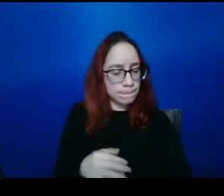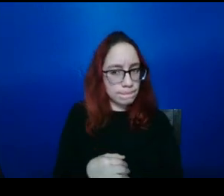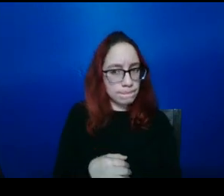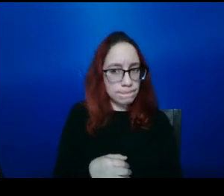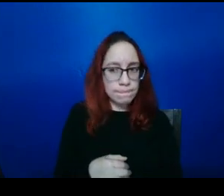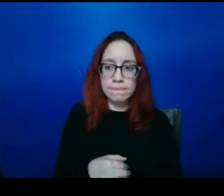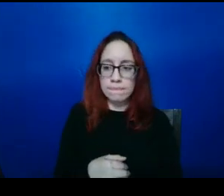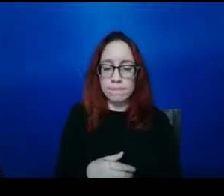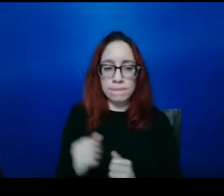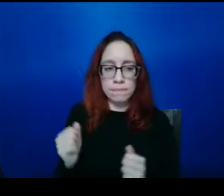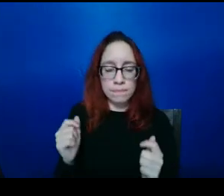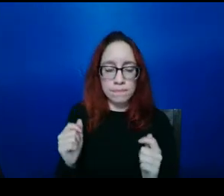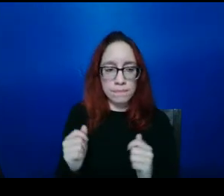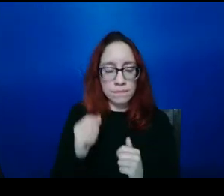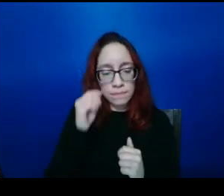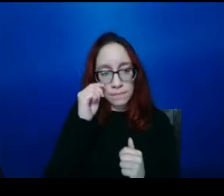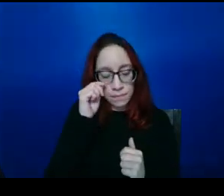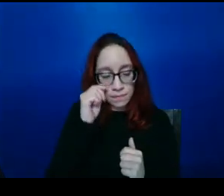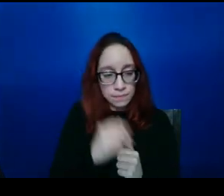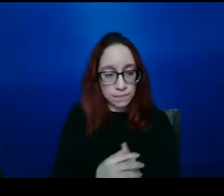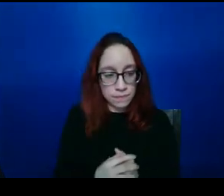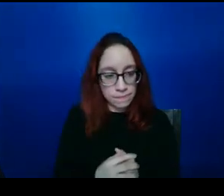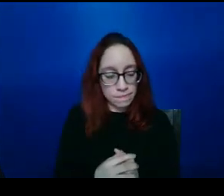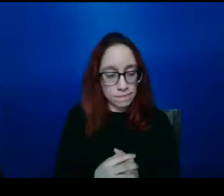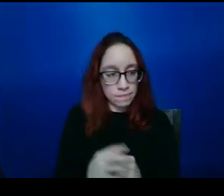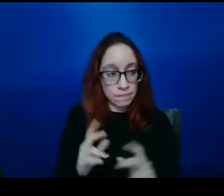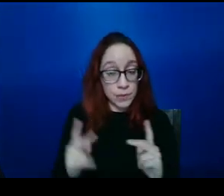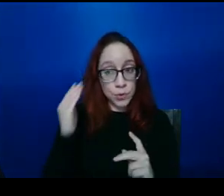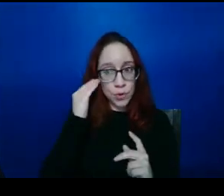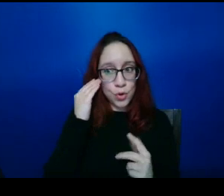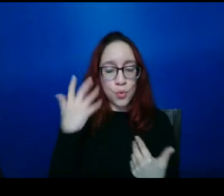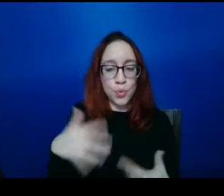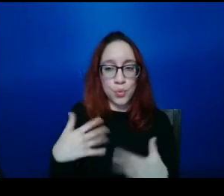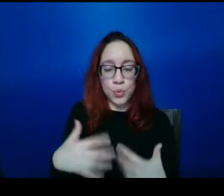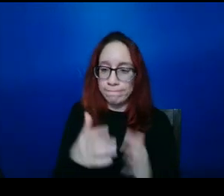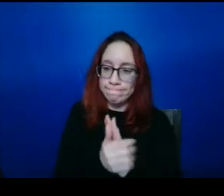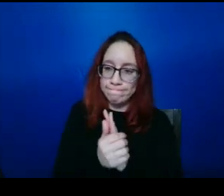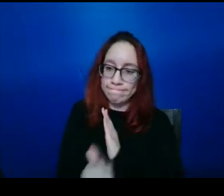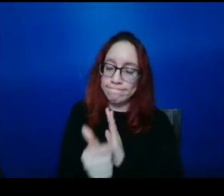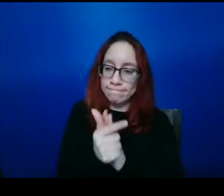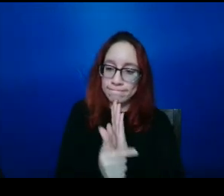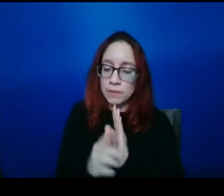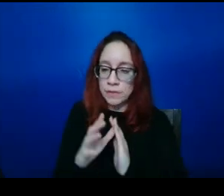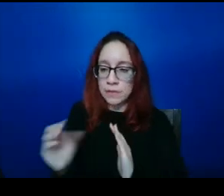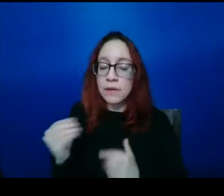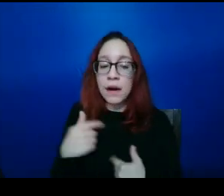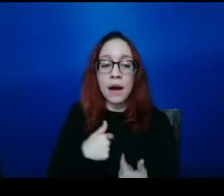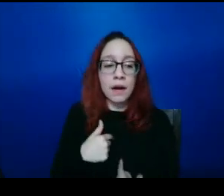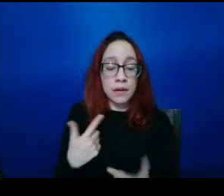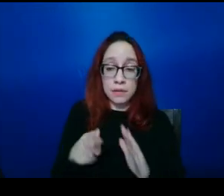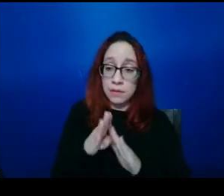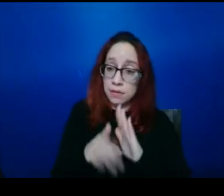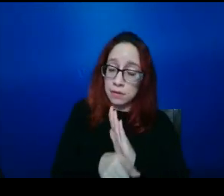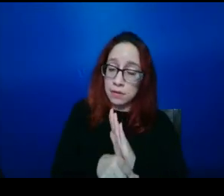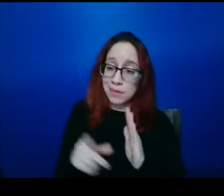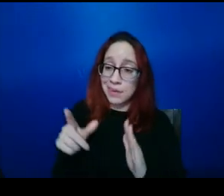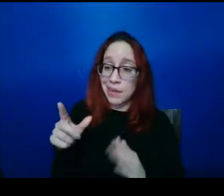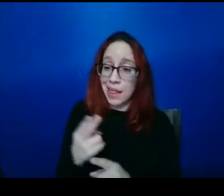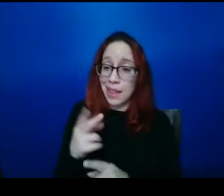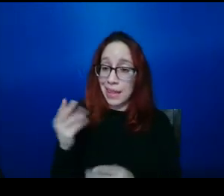We are known as a very good litigation firm. My own background has been in land use